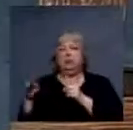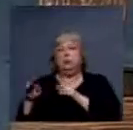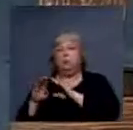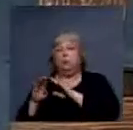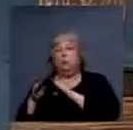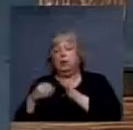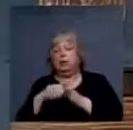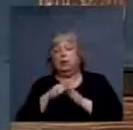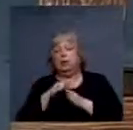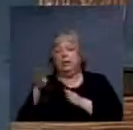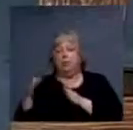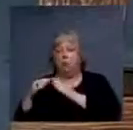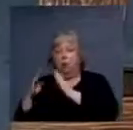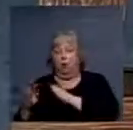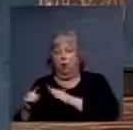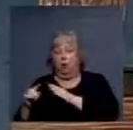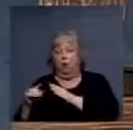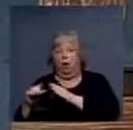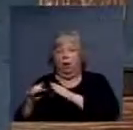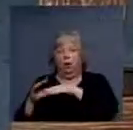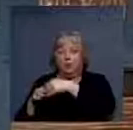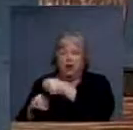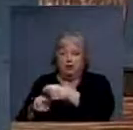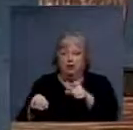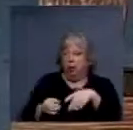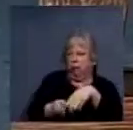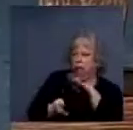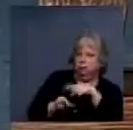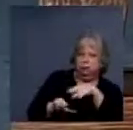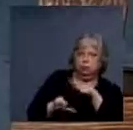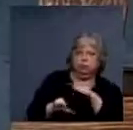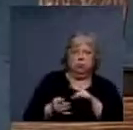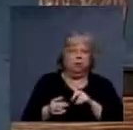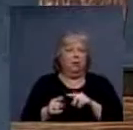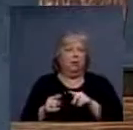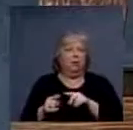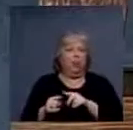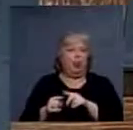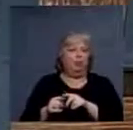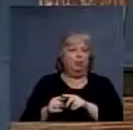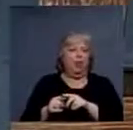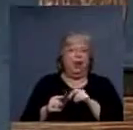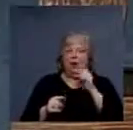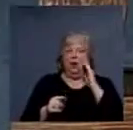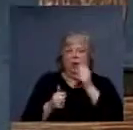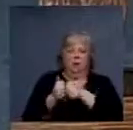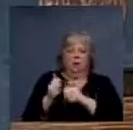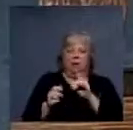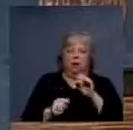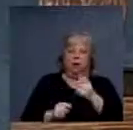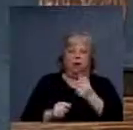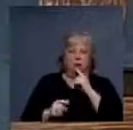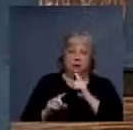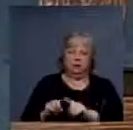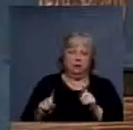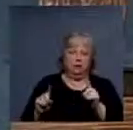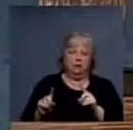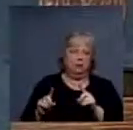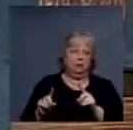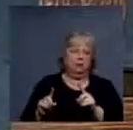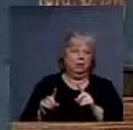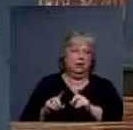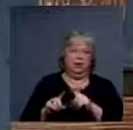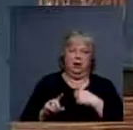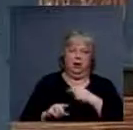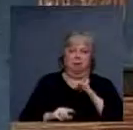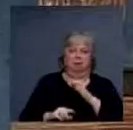know, it's not, there you go. It's not something, I mean, they don't, and I know every dog is different, but I've